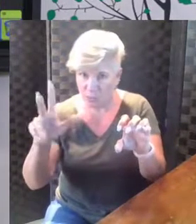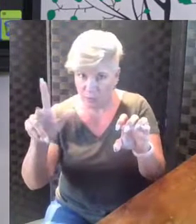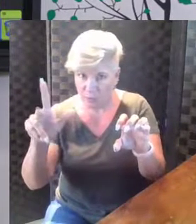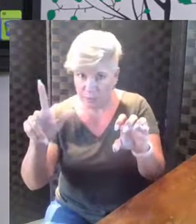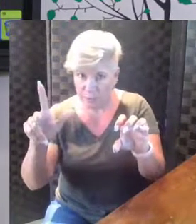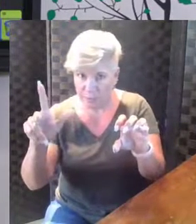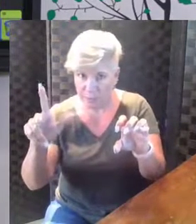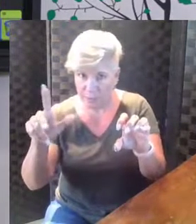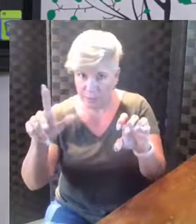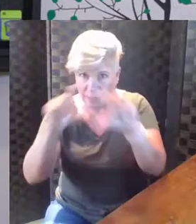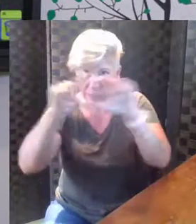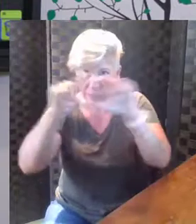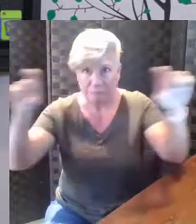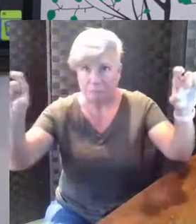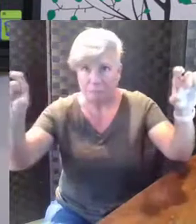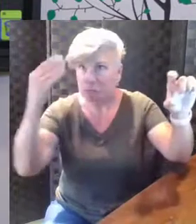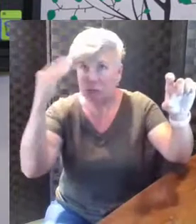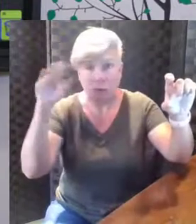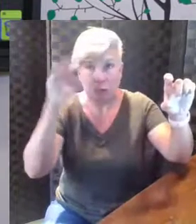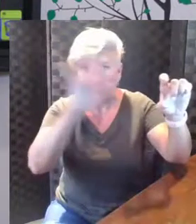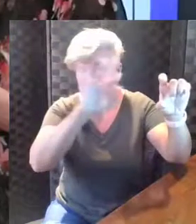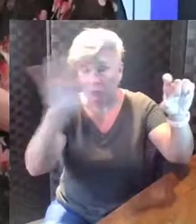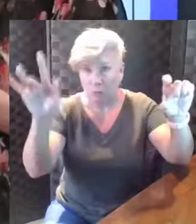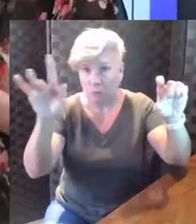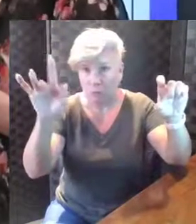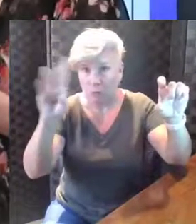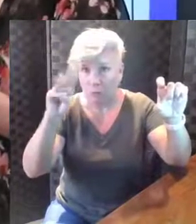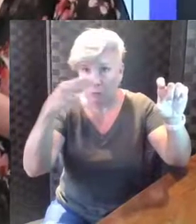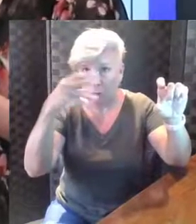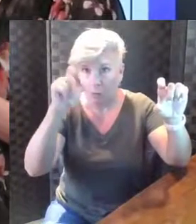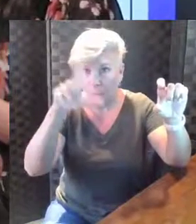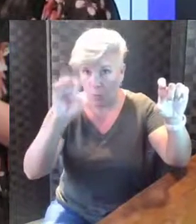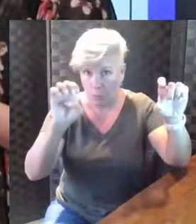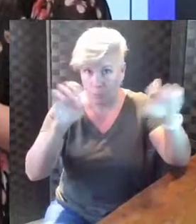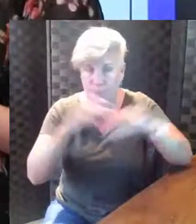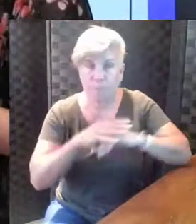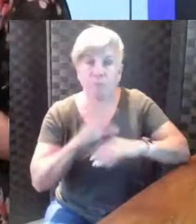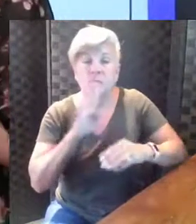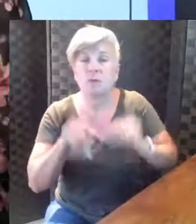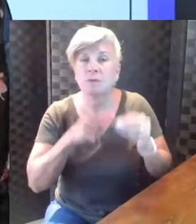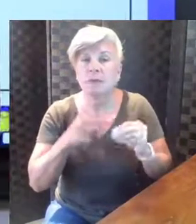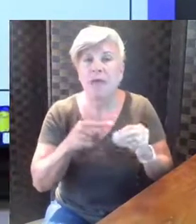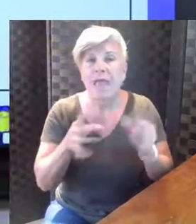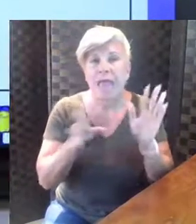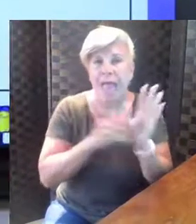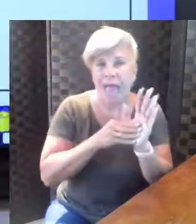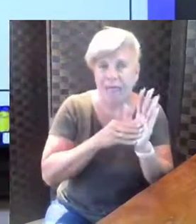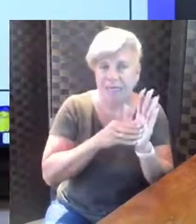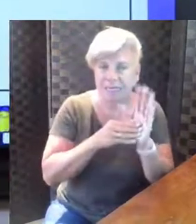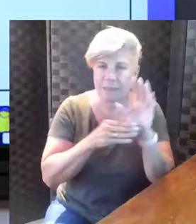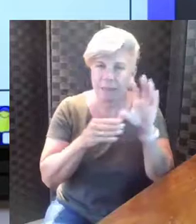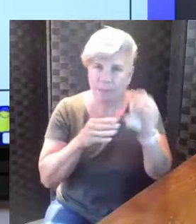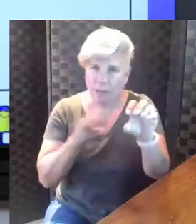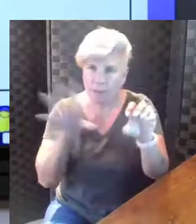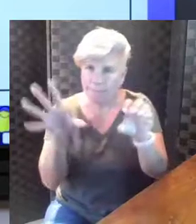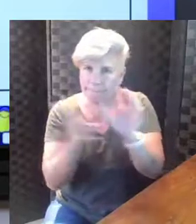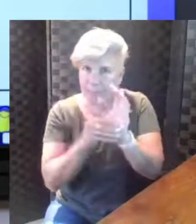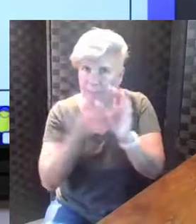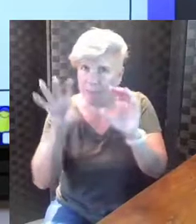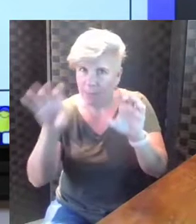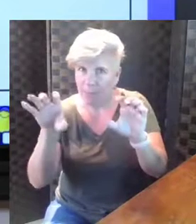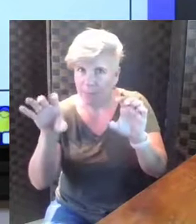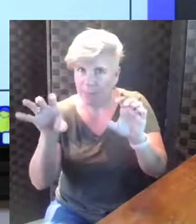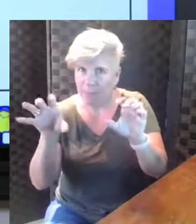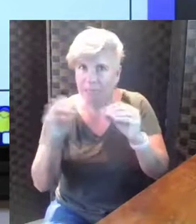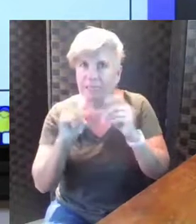of 23, but we're missing the whole. So we've talked about before how you add the part plus the part, and that's going